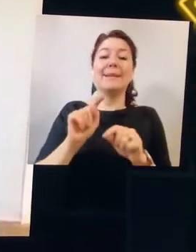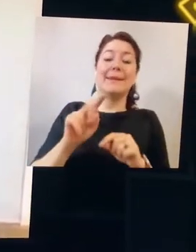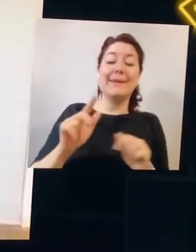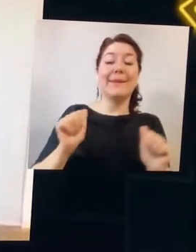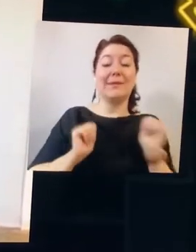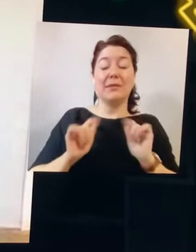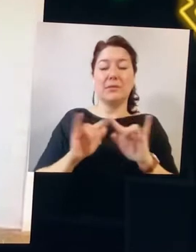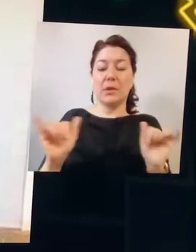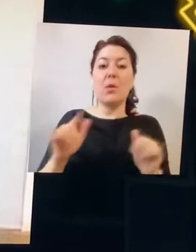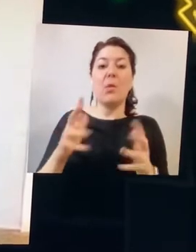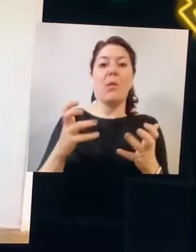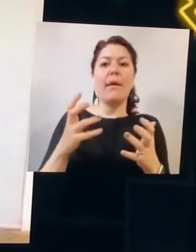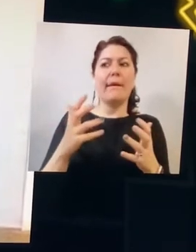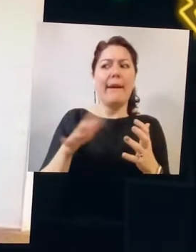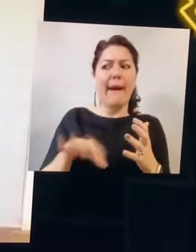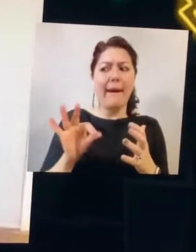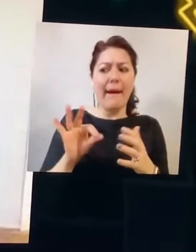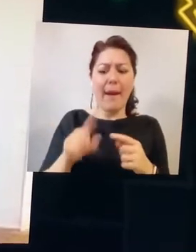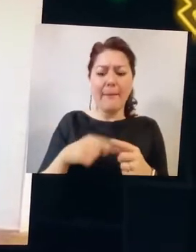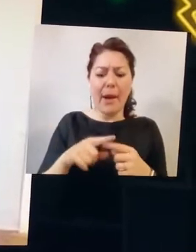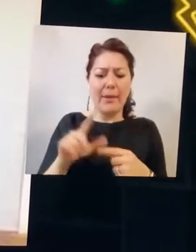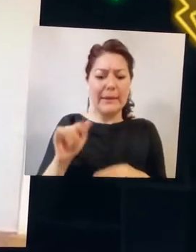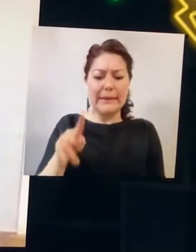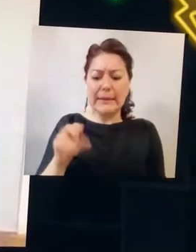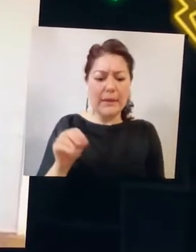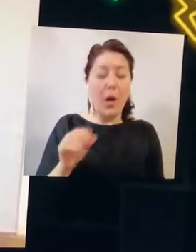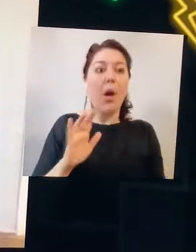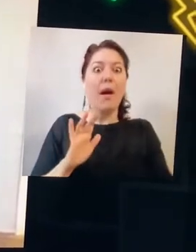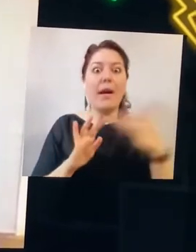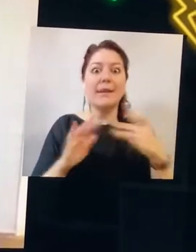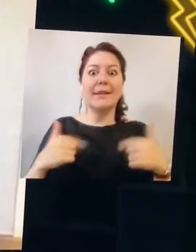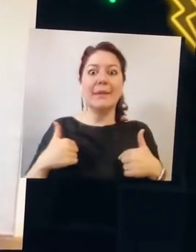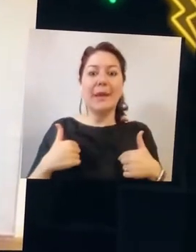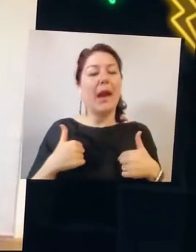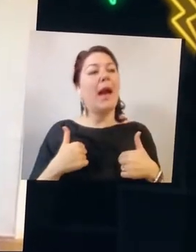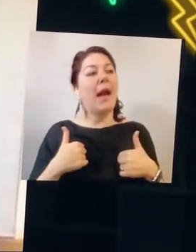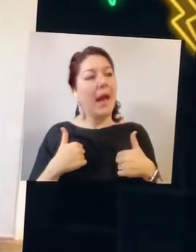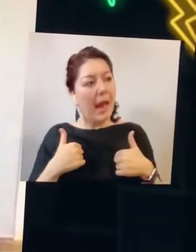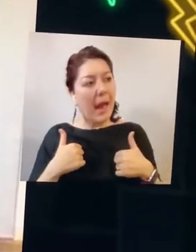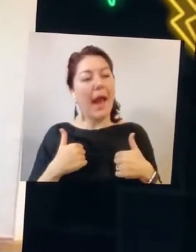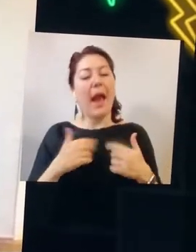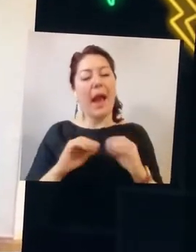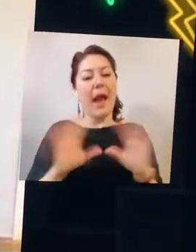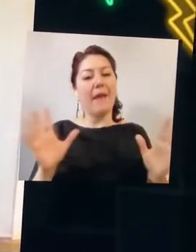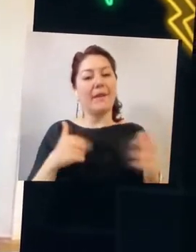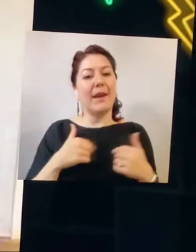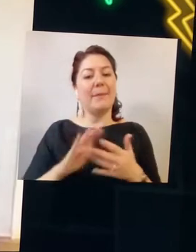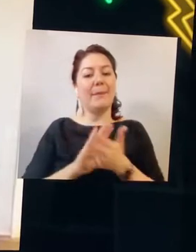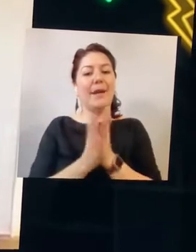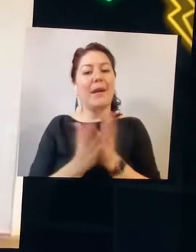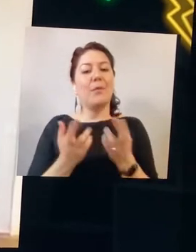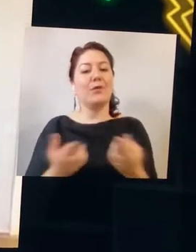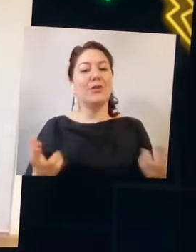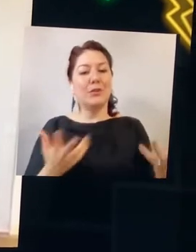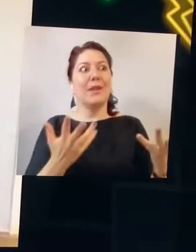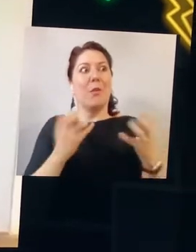market, they would call me. So I became a resource for them. And that's because I constantly fostered relationships. I